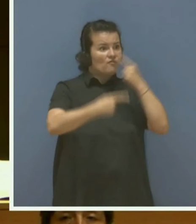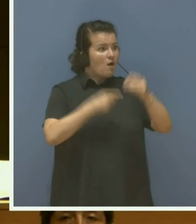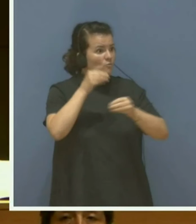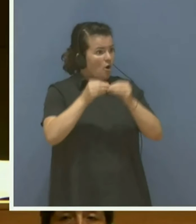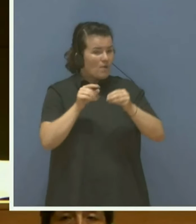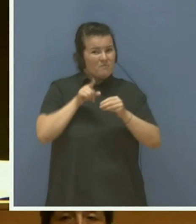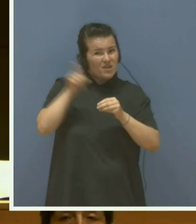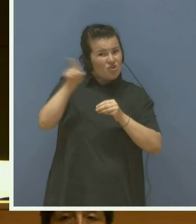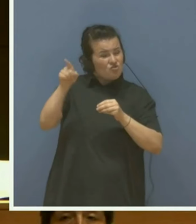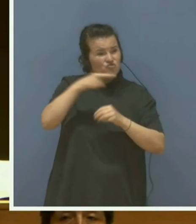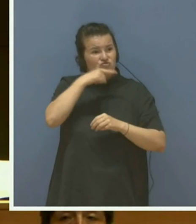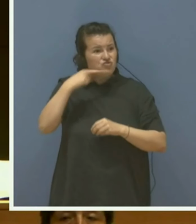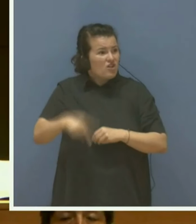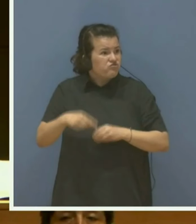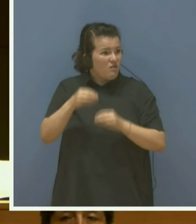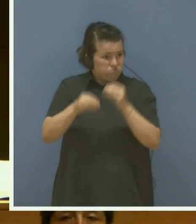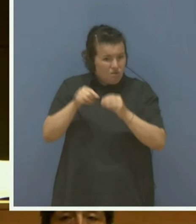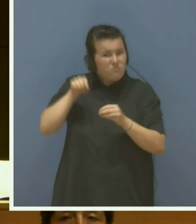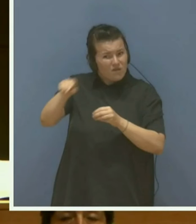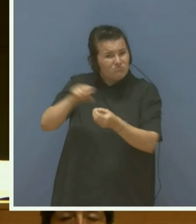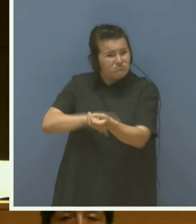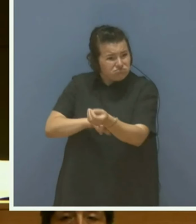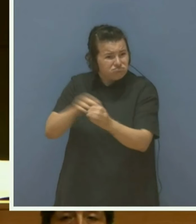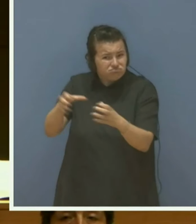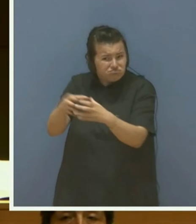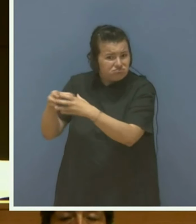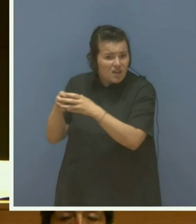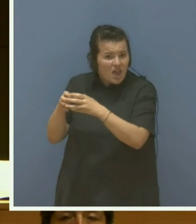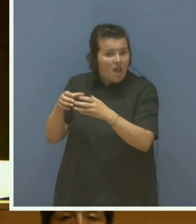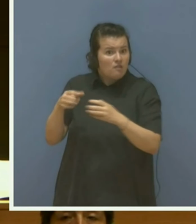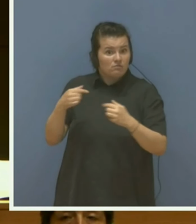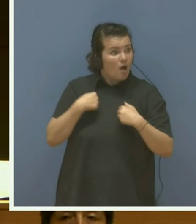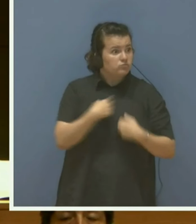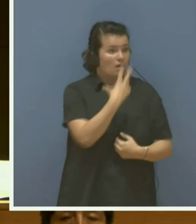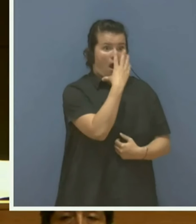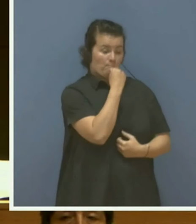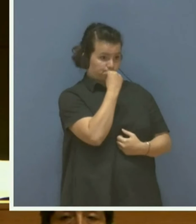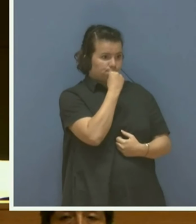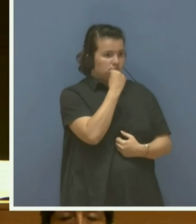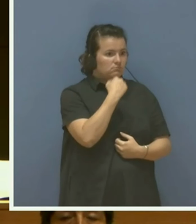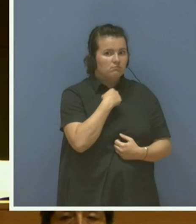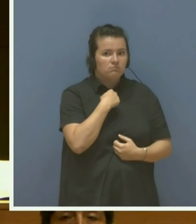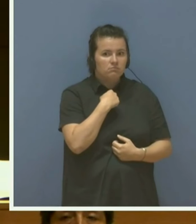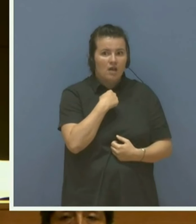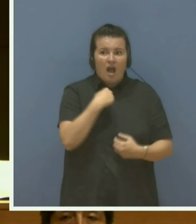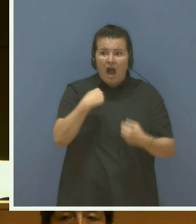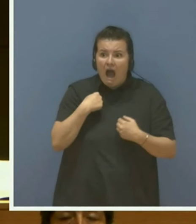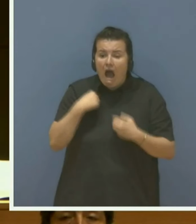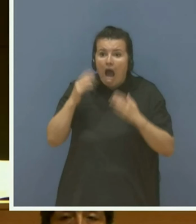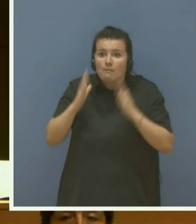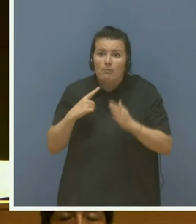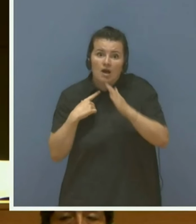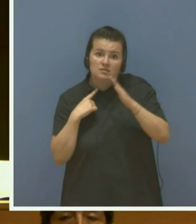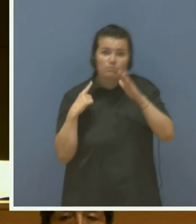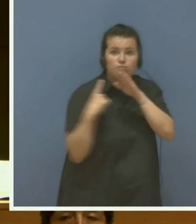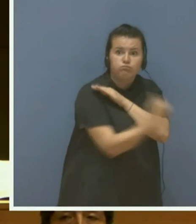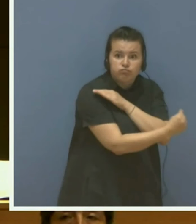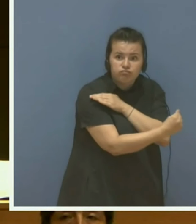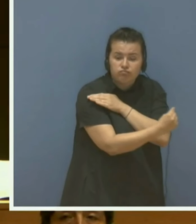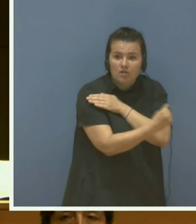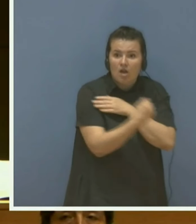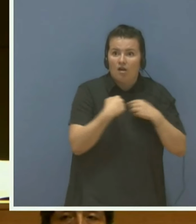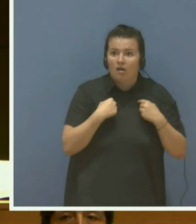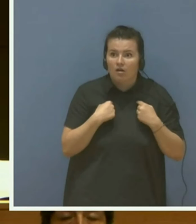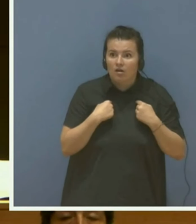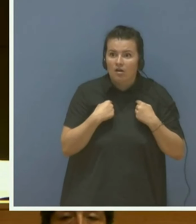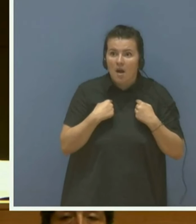Russia. Let me assure you, those of us who had to leave homeland due to